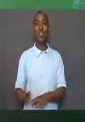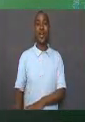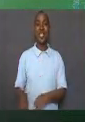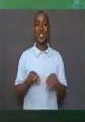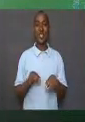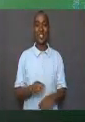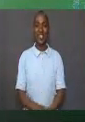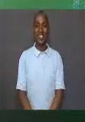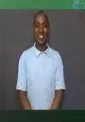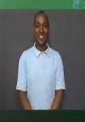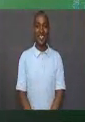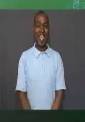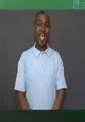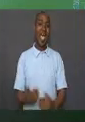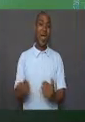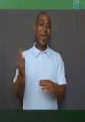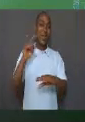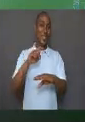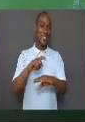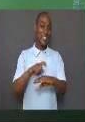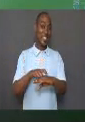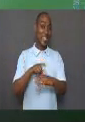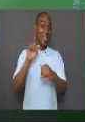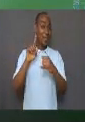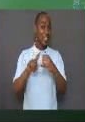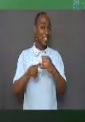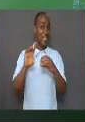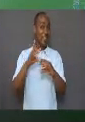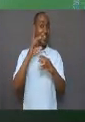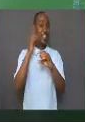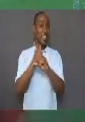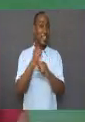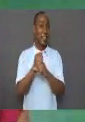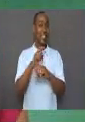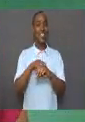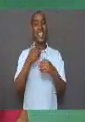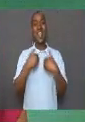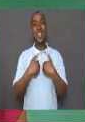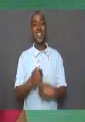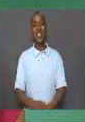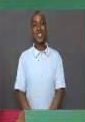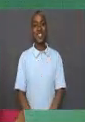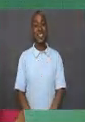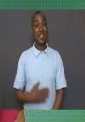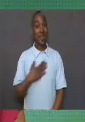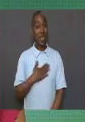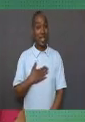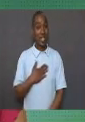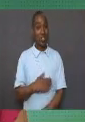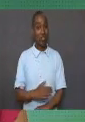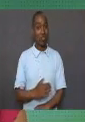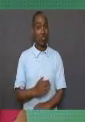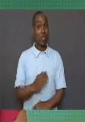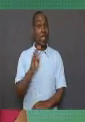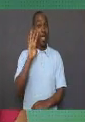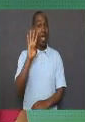Students, we have time for one last activity. Please list the